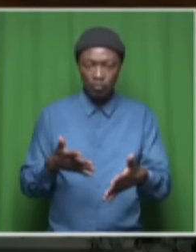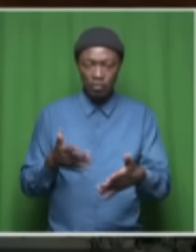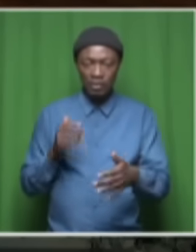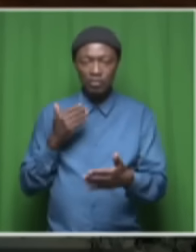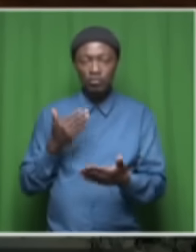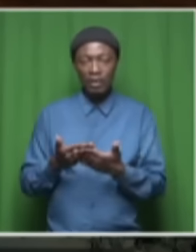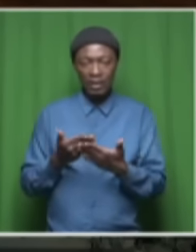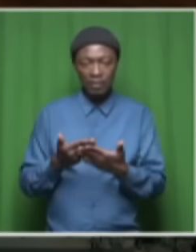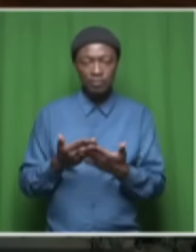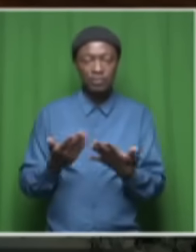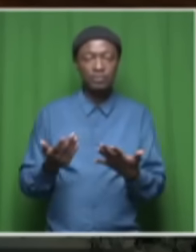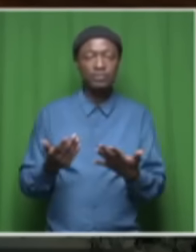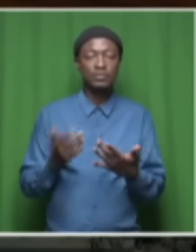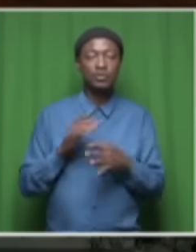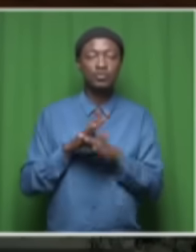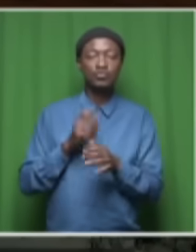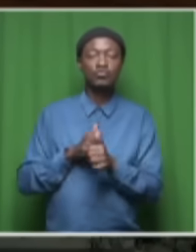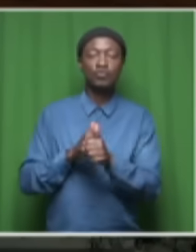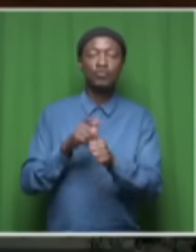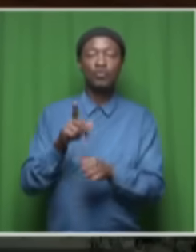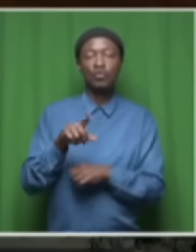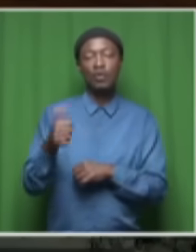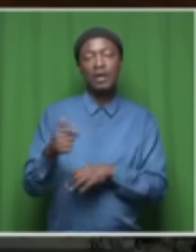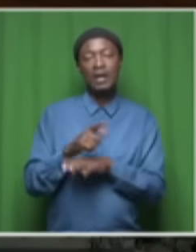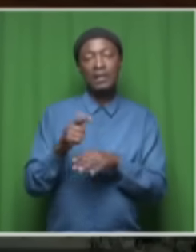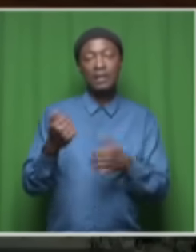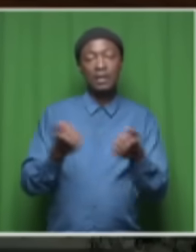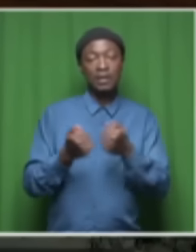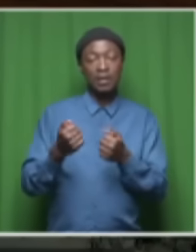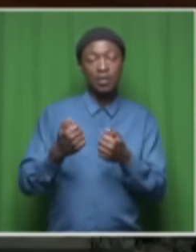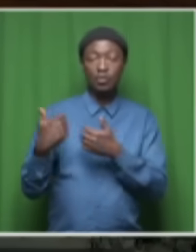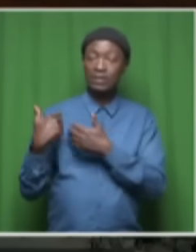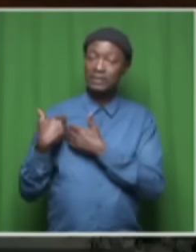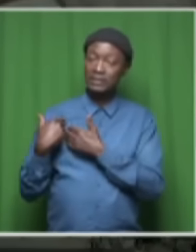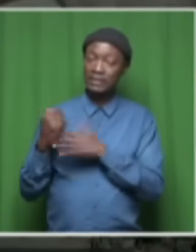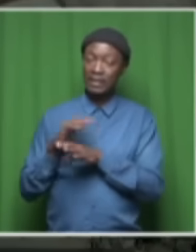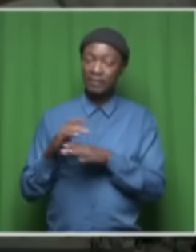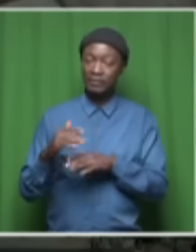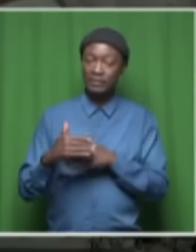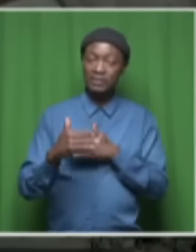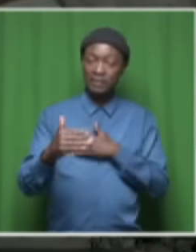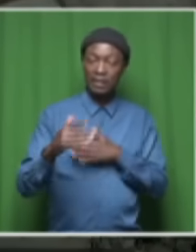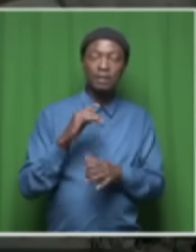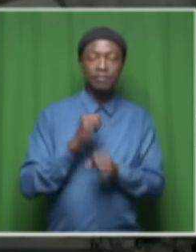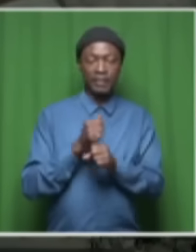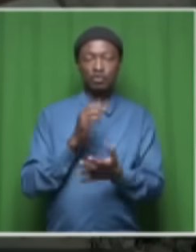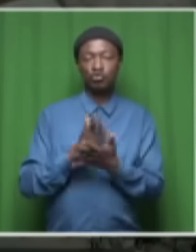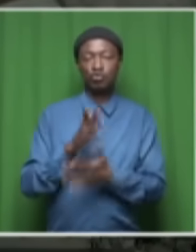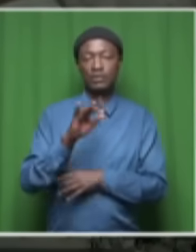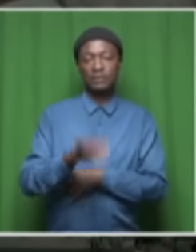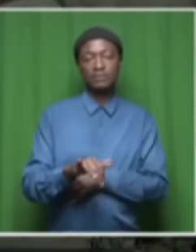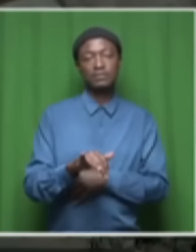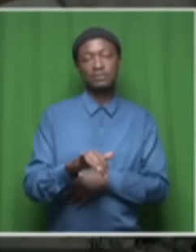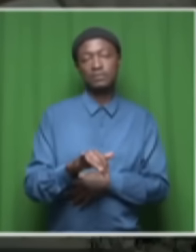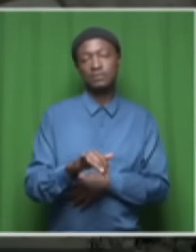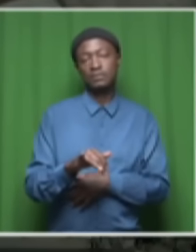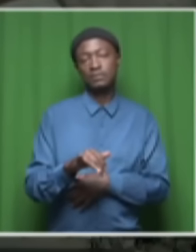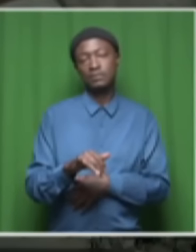able to follow another car on a safe distance, but also making sure that